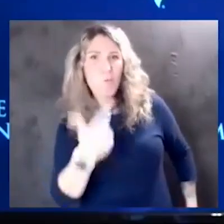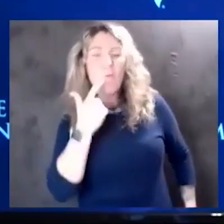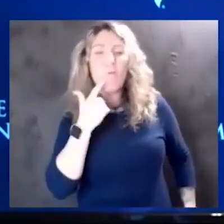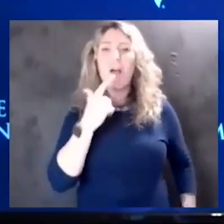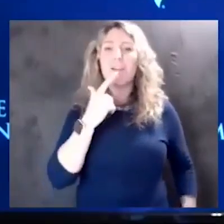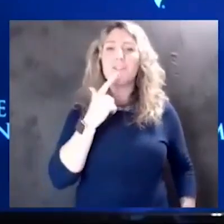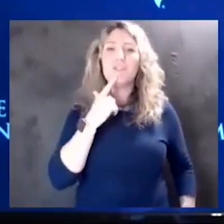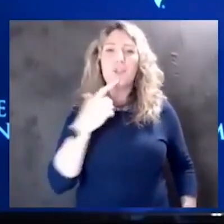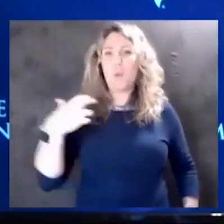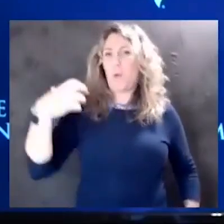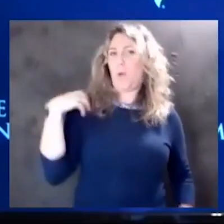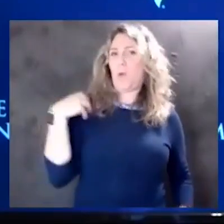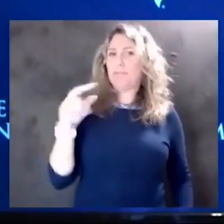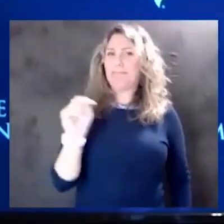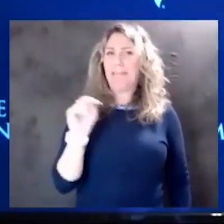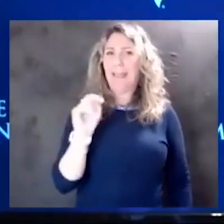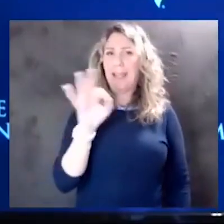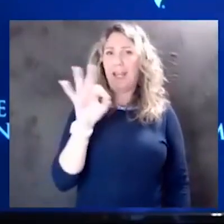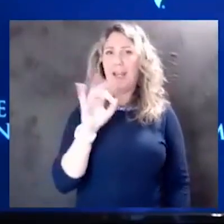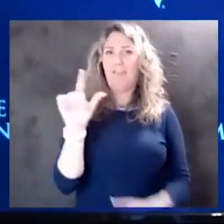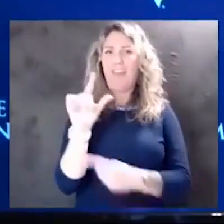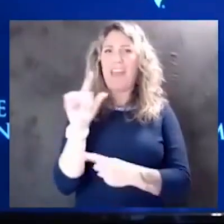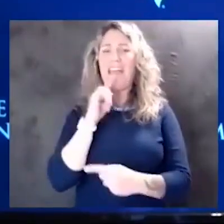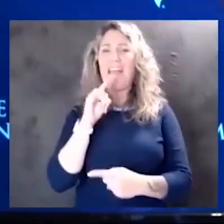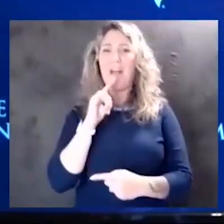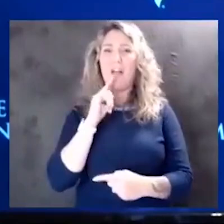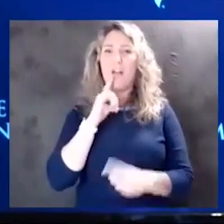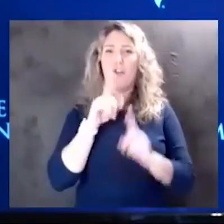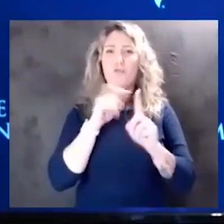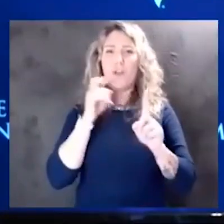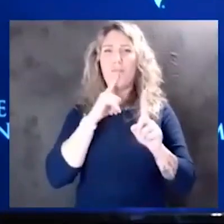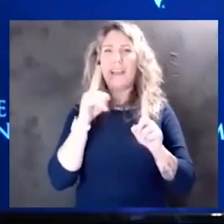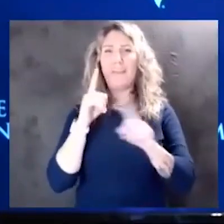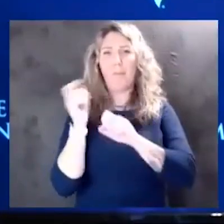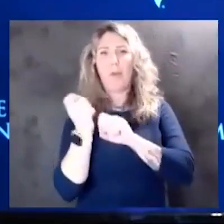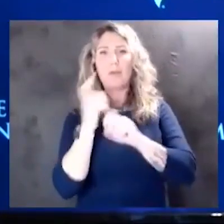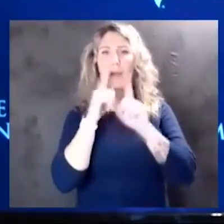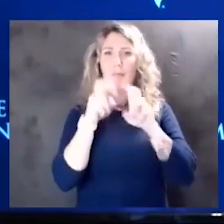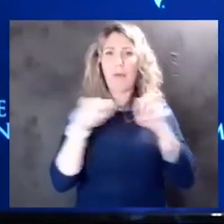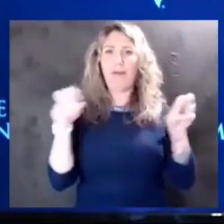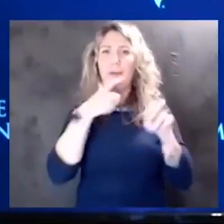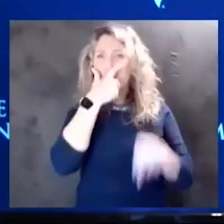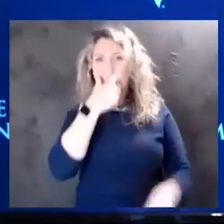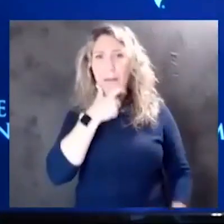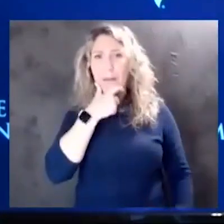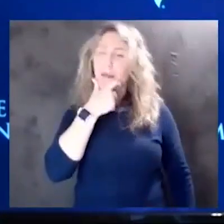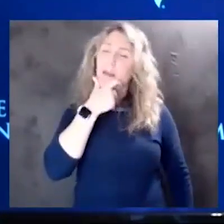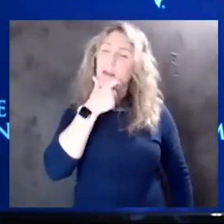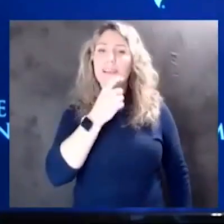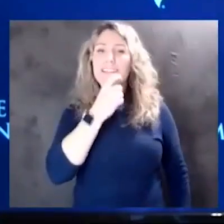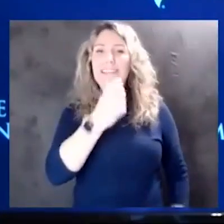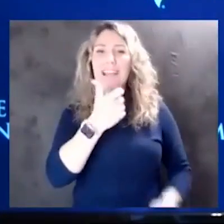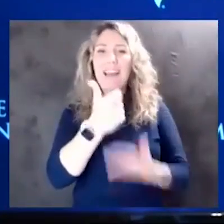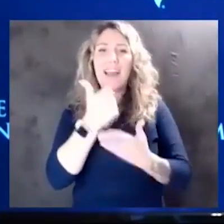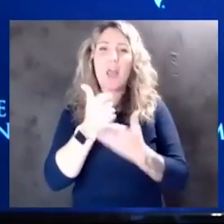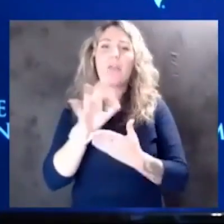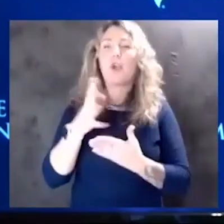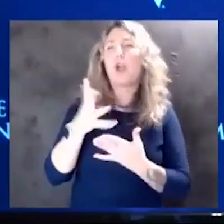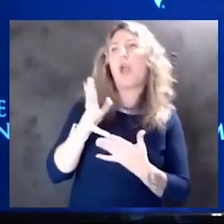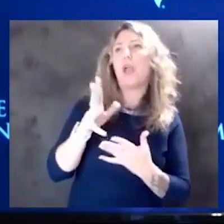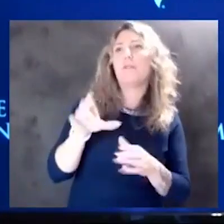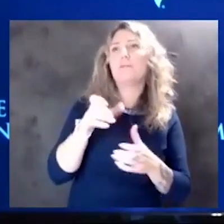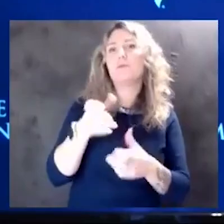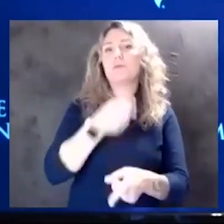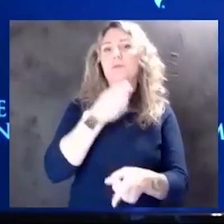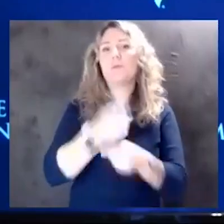or in the dugouts, and they got their mask below the nose. I'm like, okay, really, what are you doing here? Well, this is not helping. They're kind of doing it right. They're kind of, well, yeah, maybe.